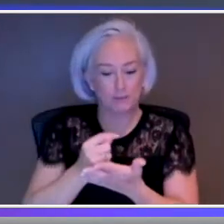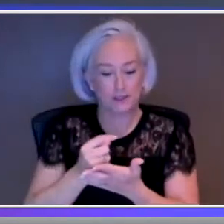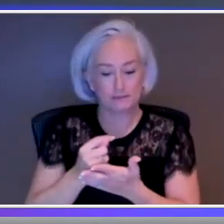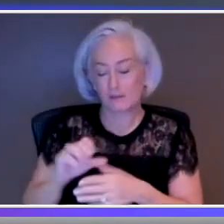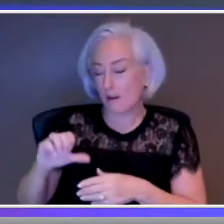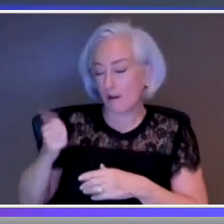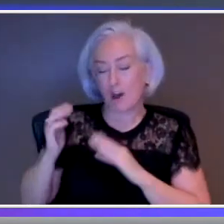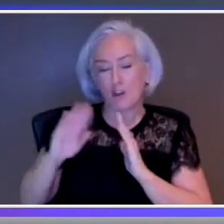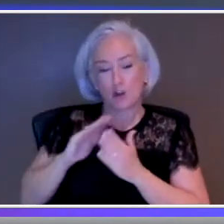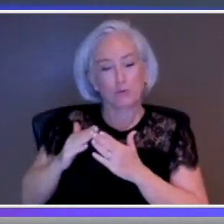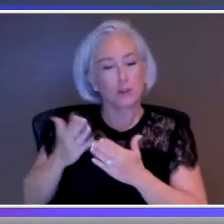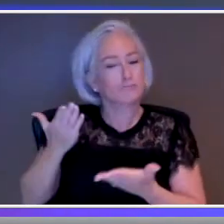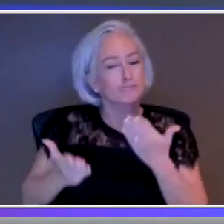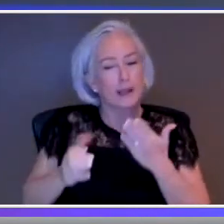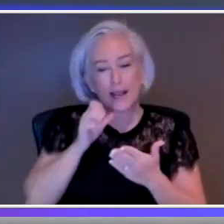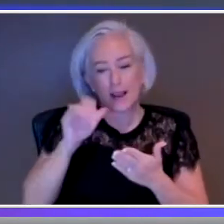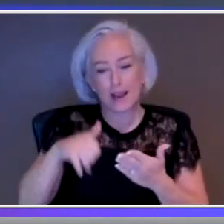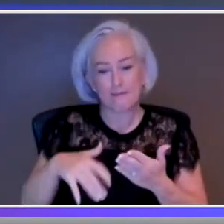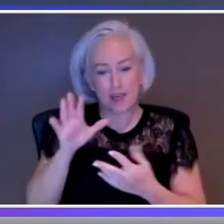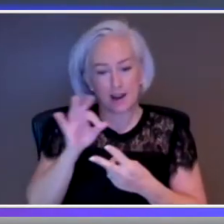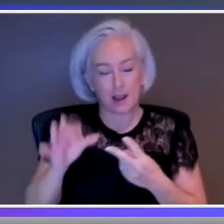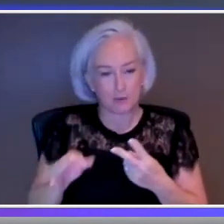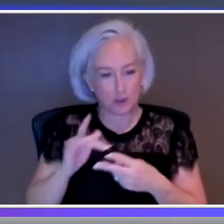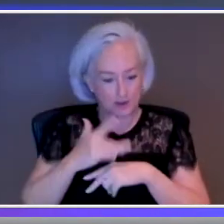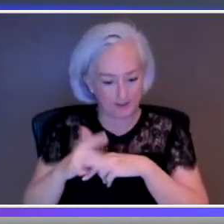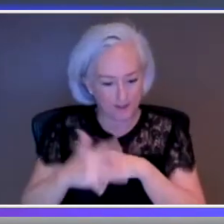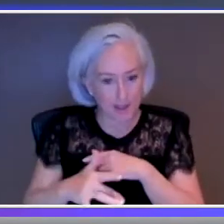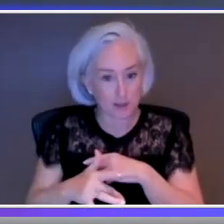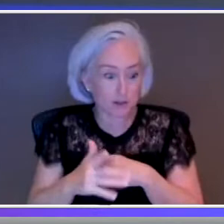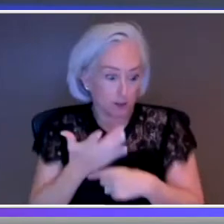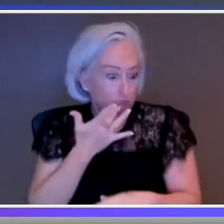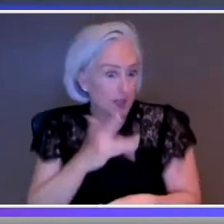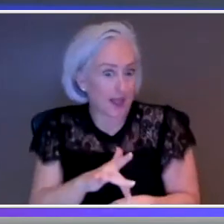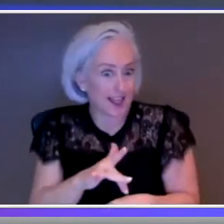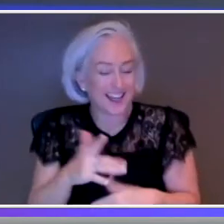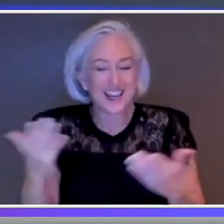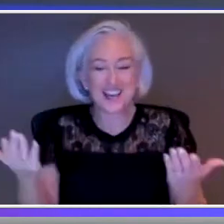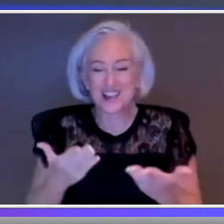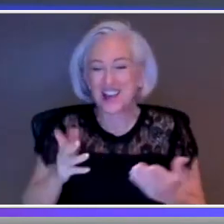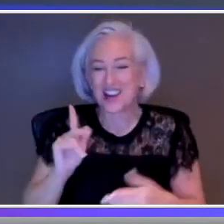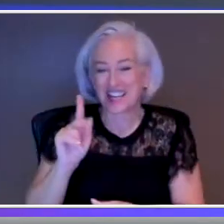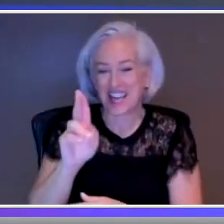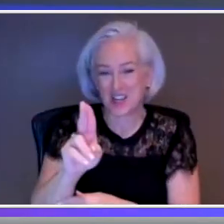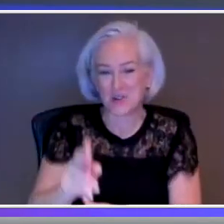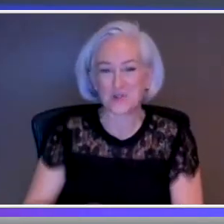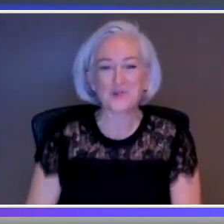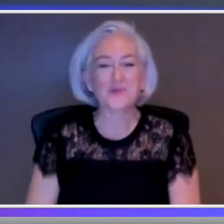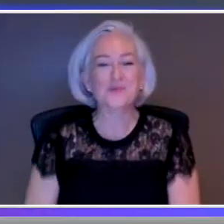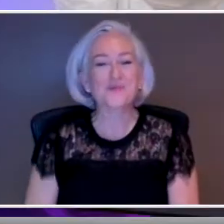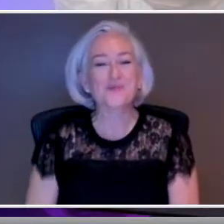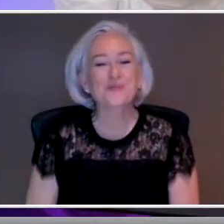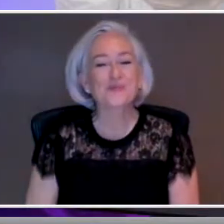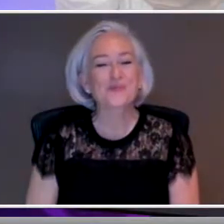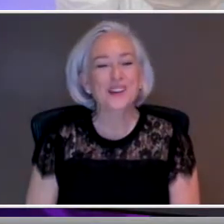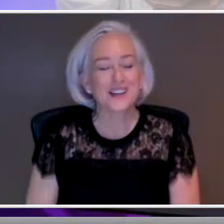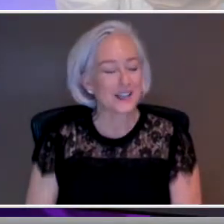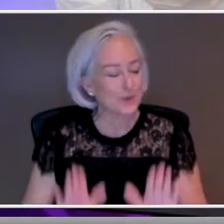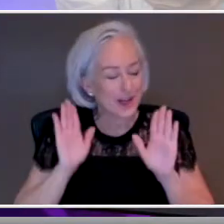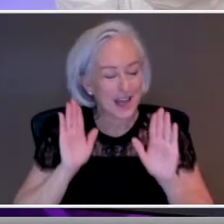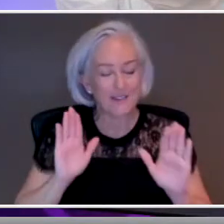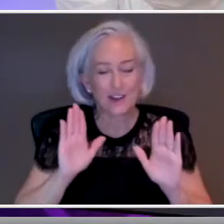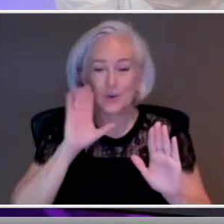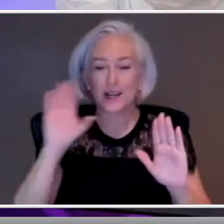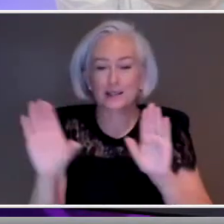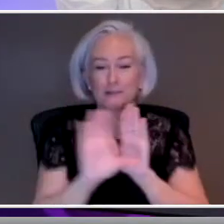all the options available for every patient. So it's very fortunate to be at this institution. We have a great illustration that we want to share with you. It's actually